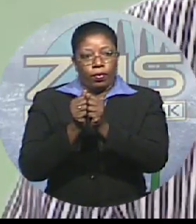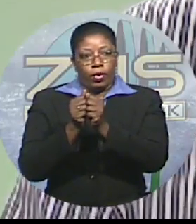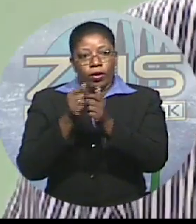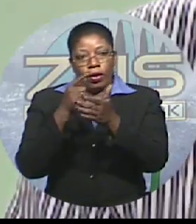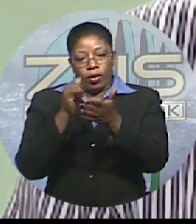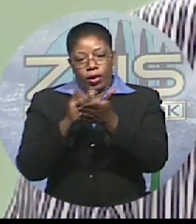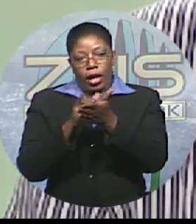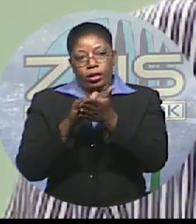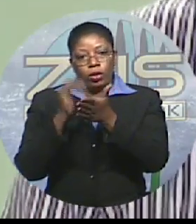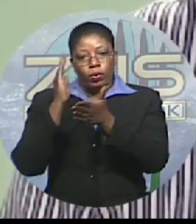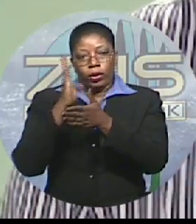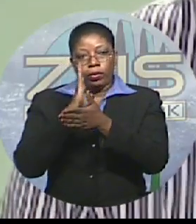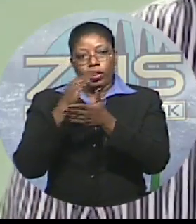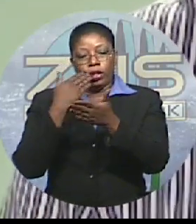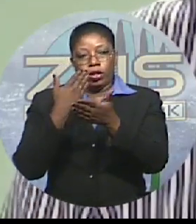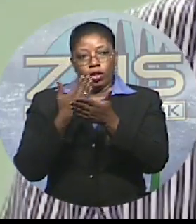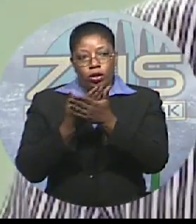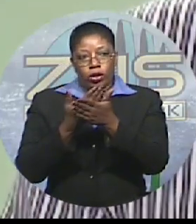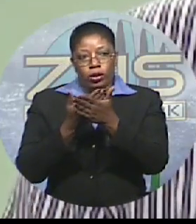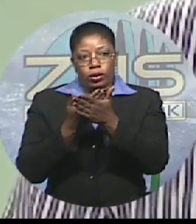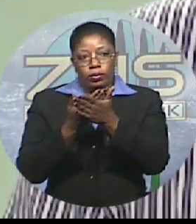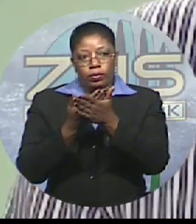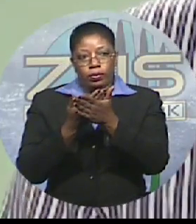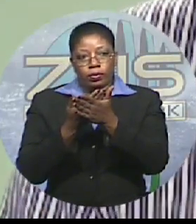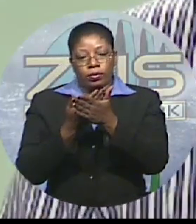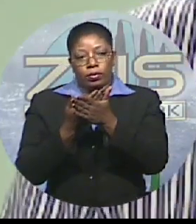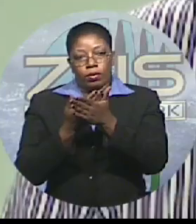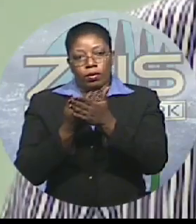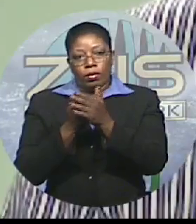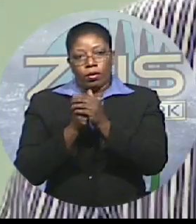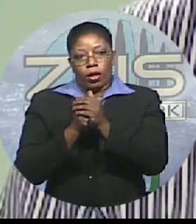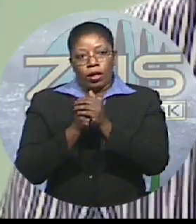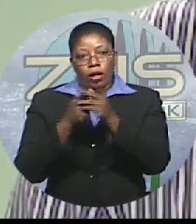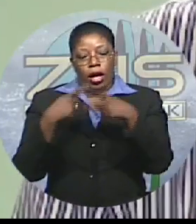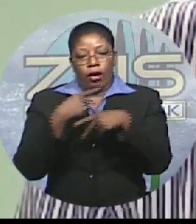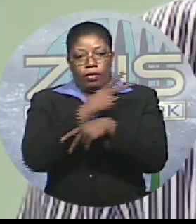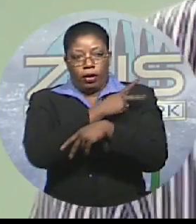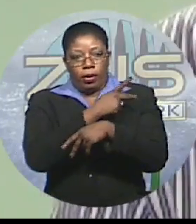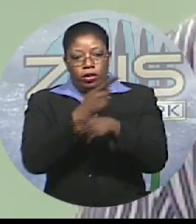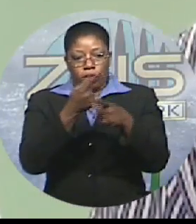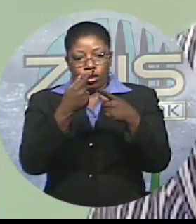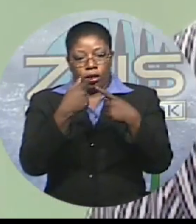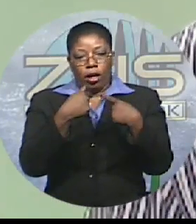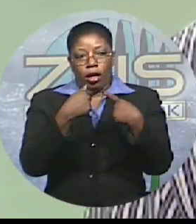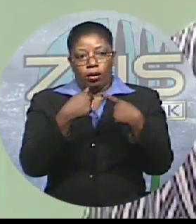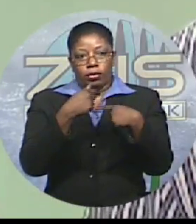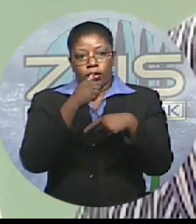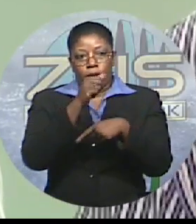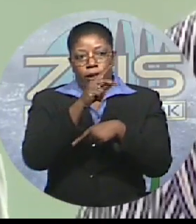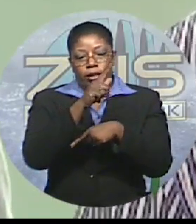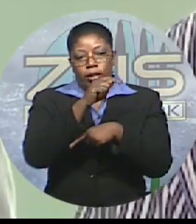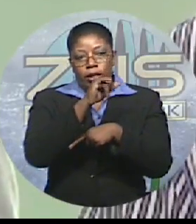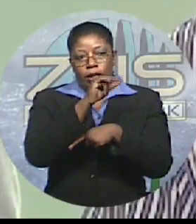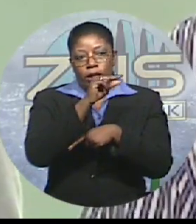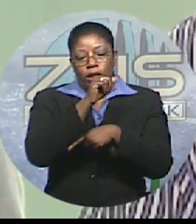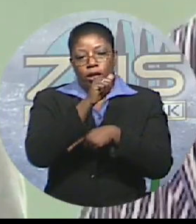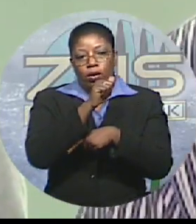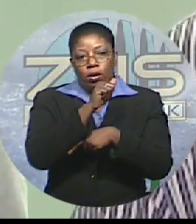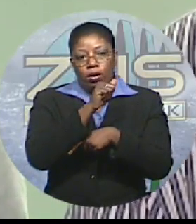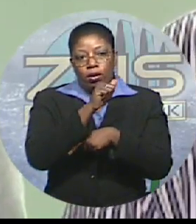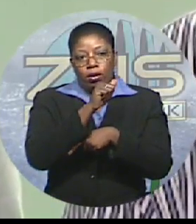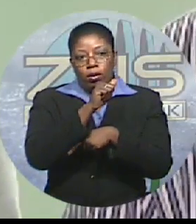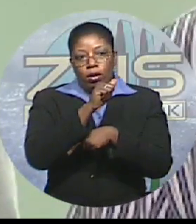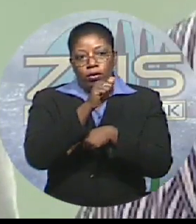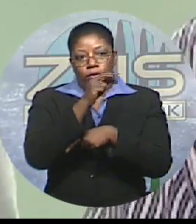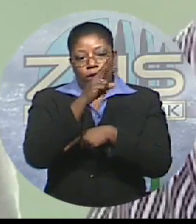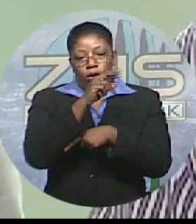going to be good because we're going to have a hub and spoke setup wherein patients will come to Antigua for 2 things: radiation therapy, because we'll be the